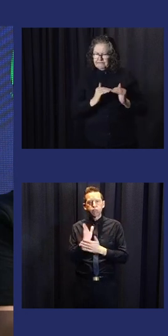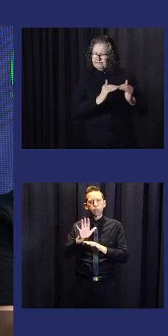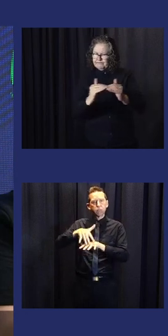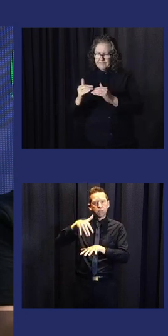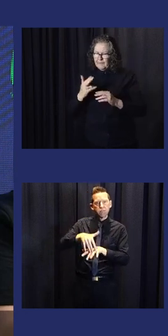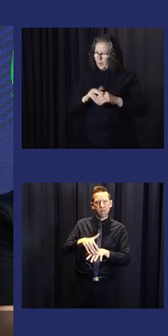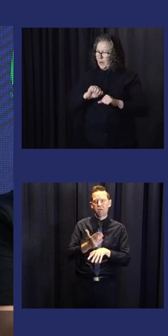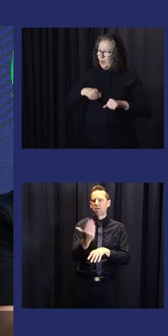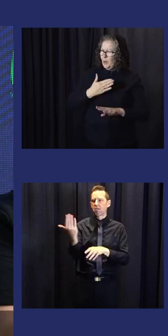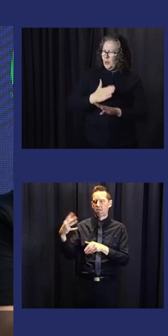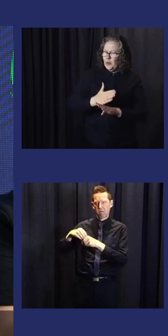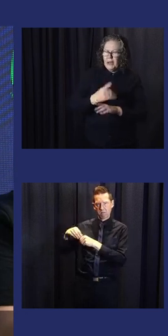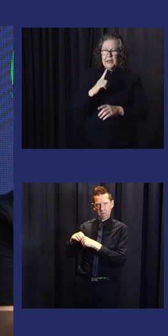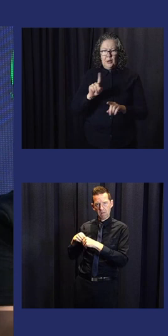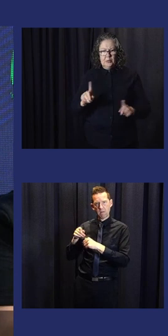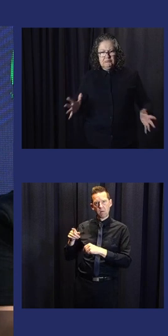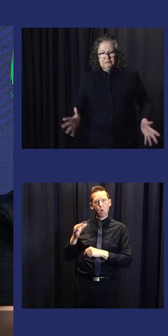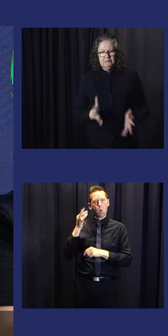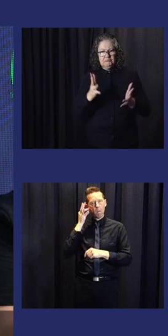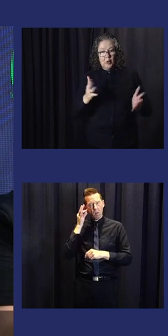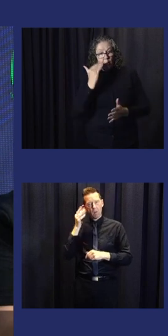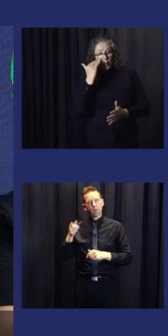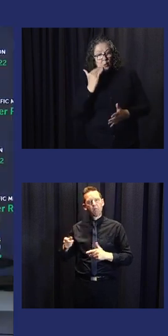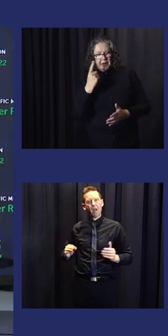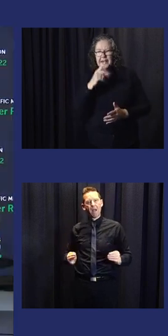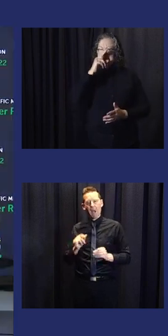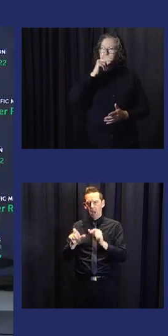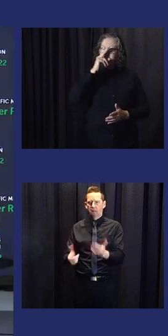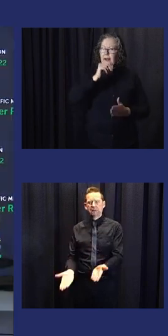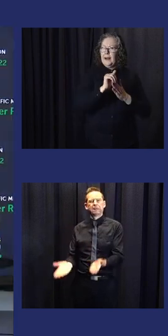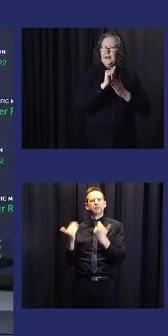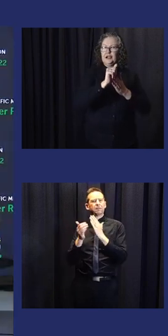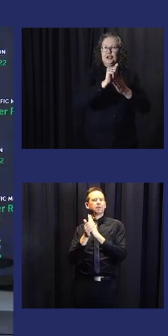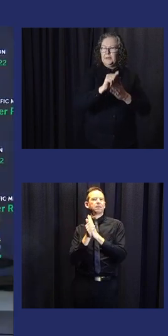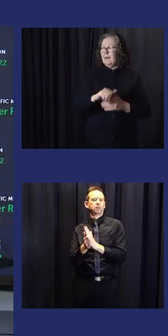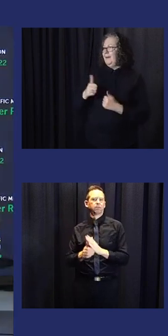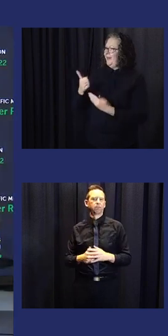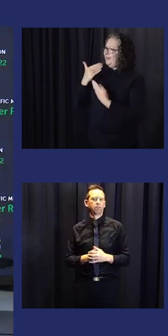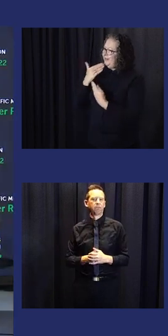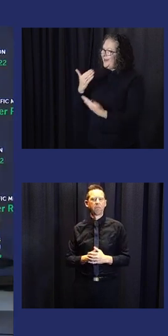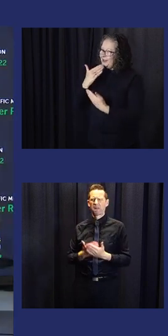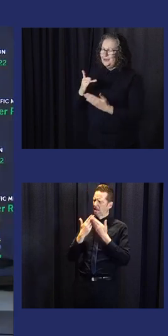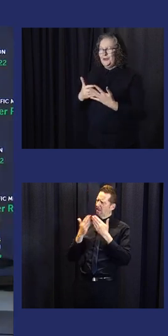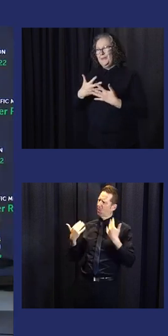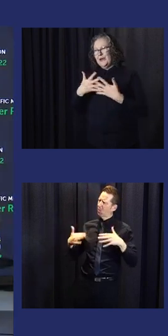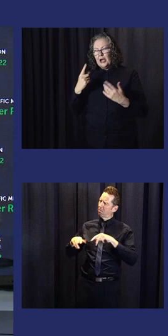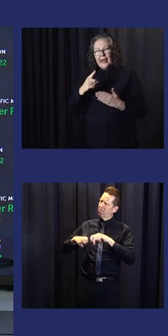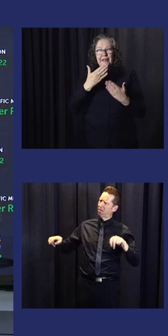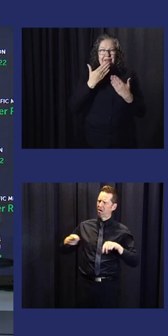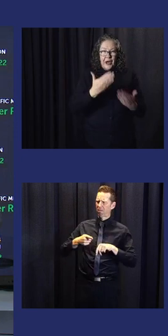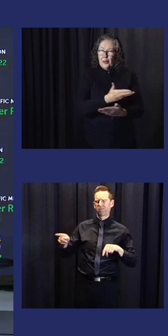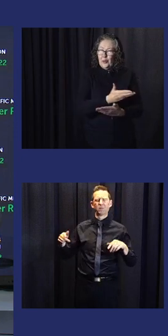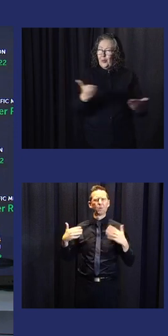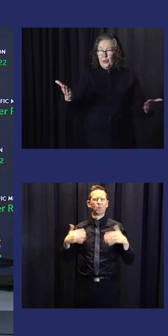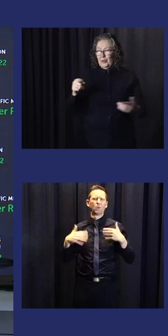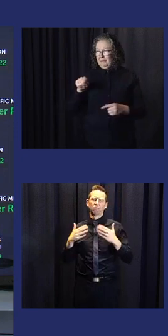and supporting women and young leadership. Great. Thank you so much, and thank all of you for such a fantastic panel.